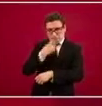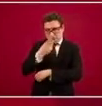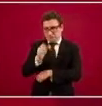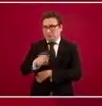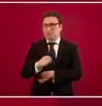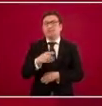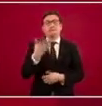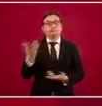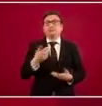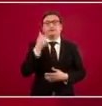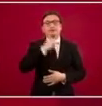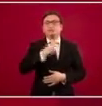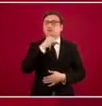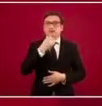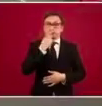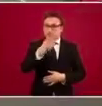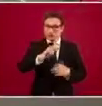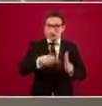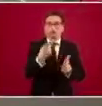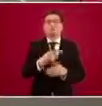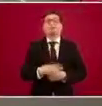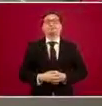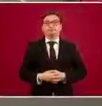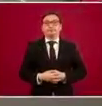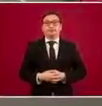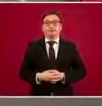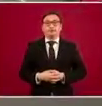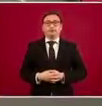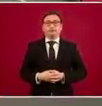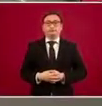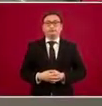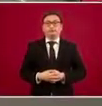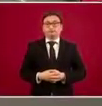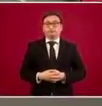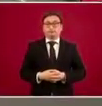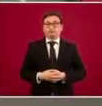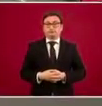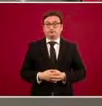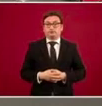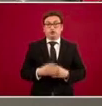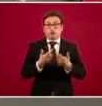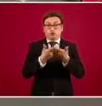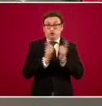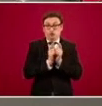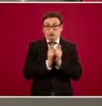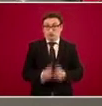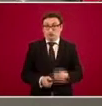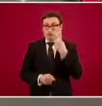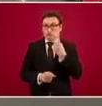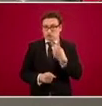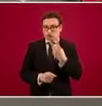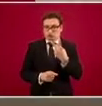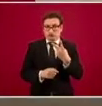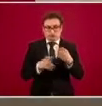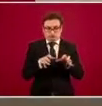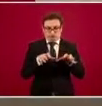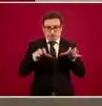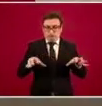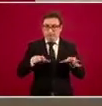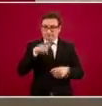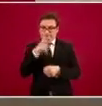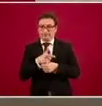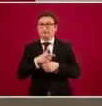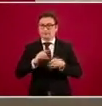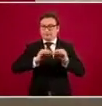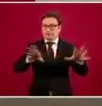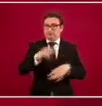what has a person who exhibits symptoms, what should they do? This question was asked yesterday, but it's always good to talk about it